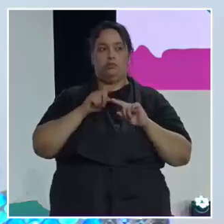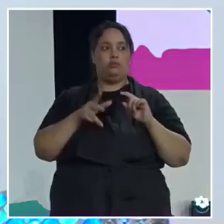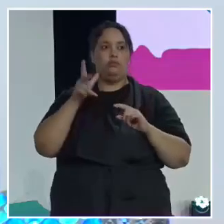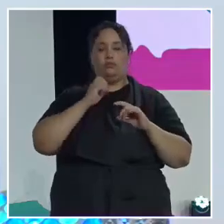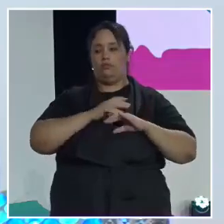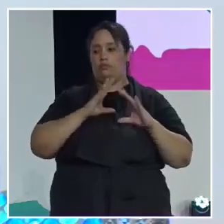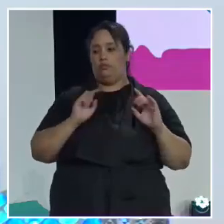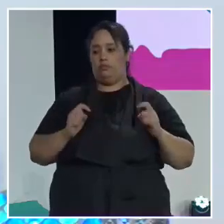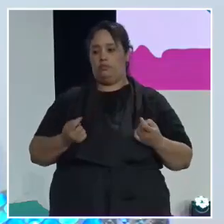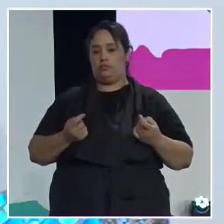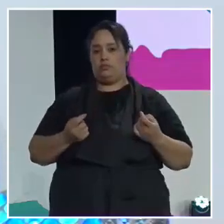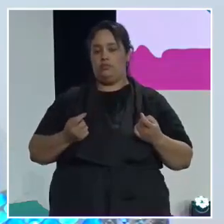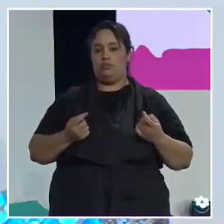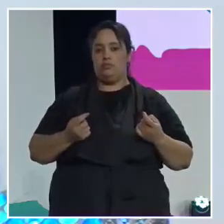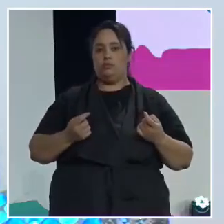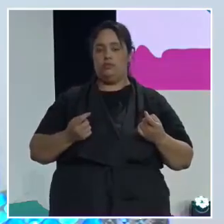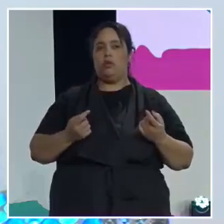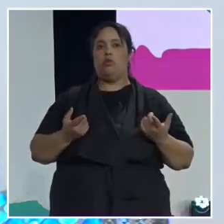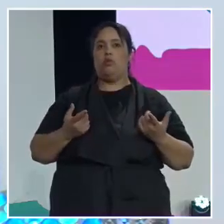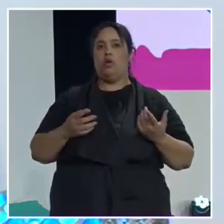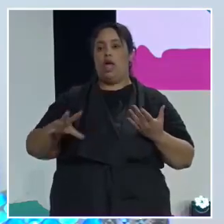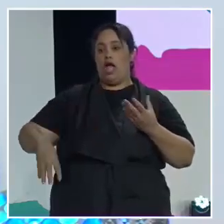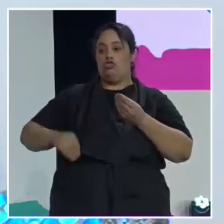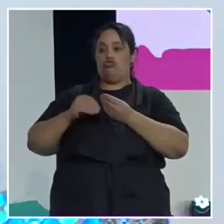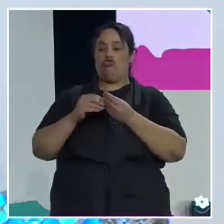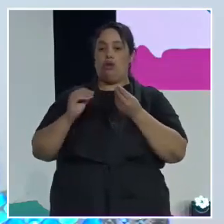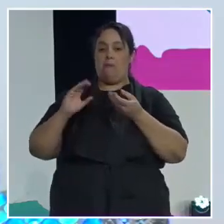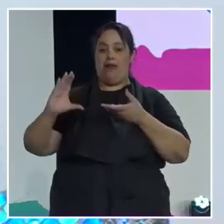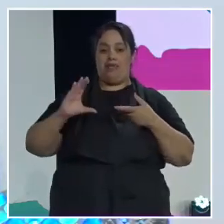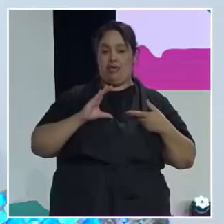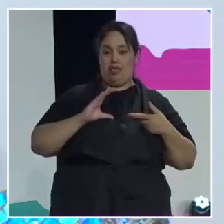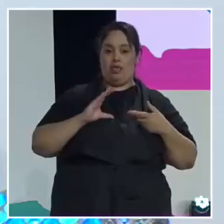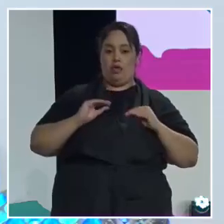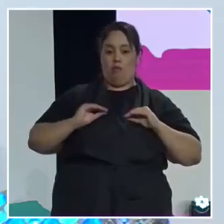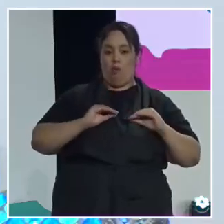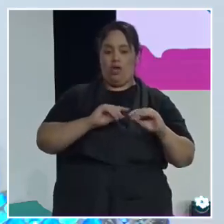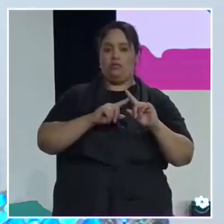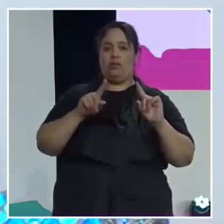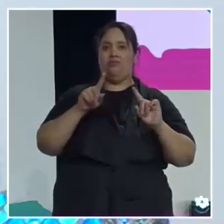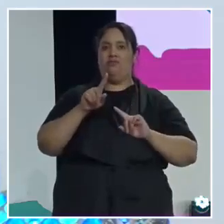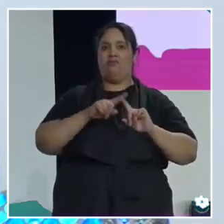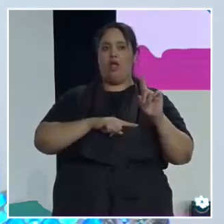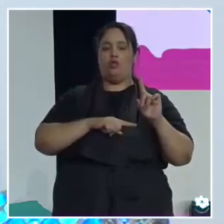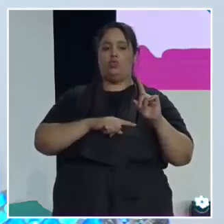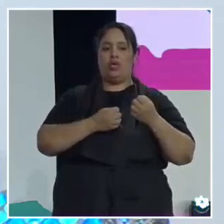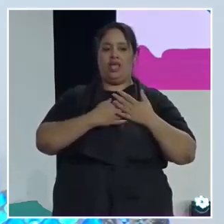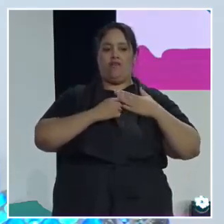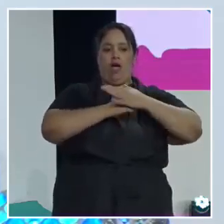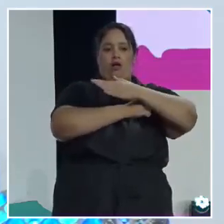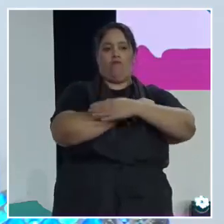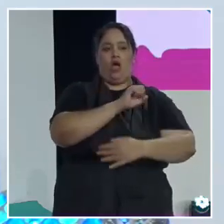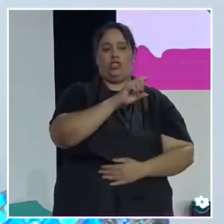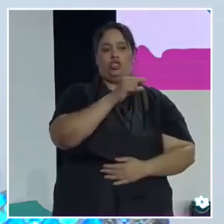focus on mobilizing additional more money, but has failed to anchor SDG as the heart of economic and